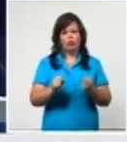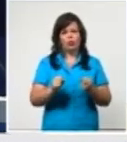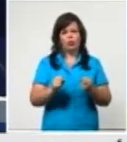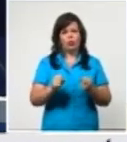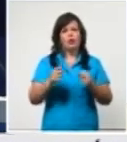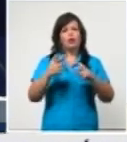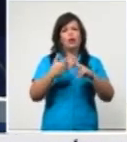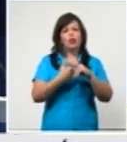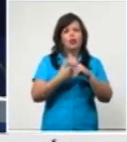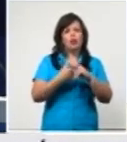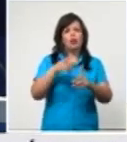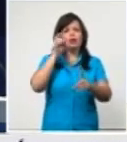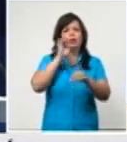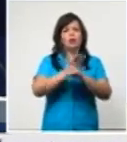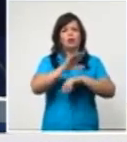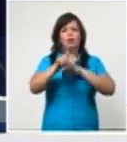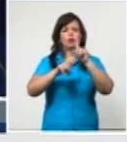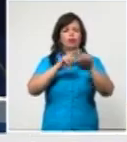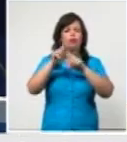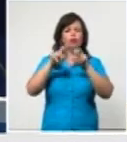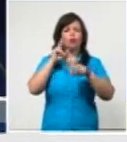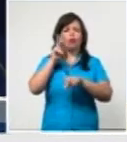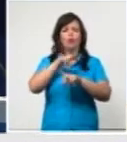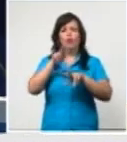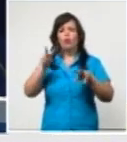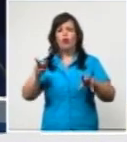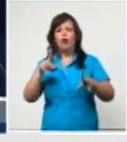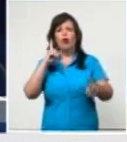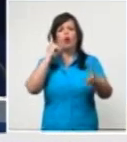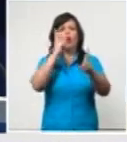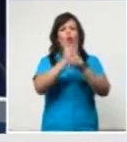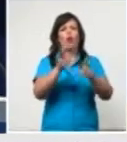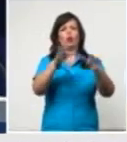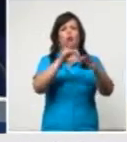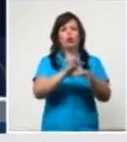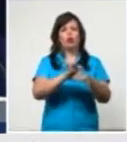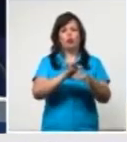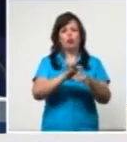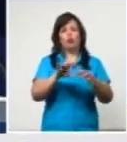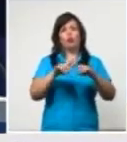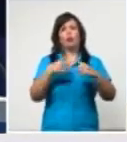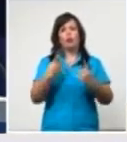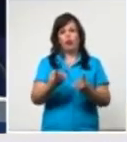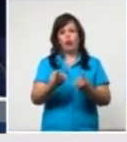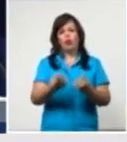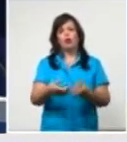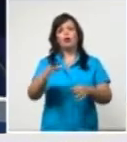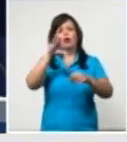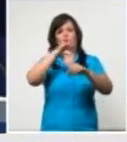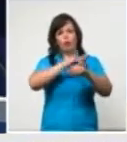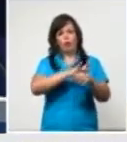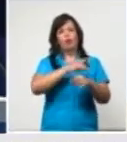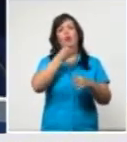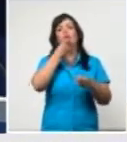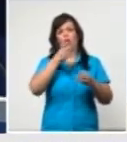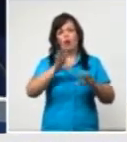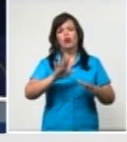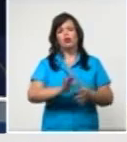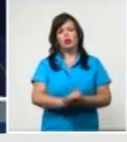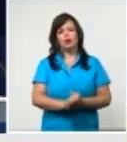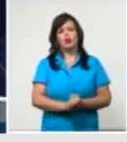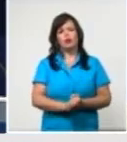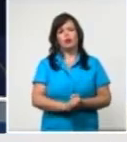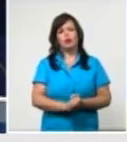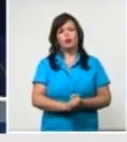what is to be done is to perform the study in that location and to take all the measures required to control